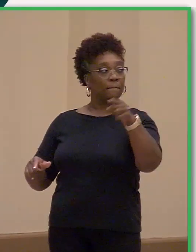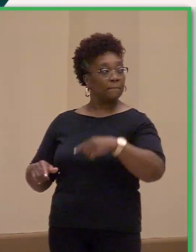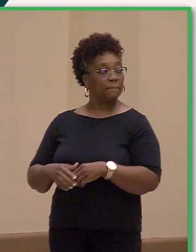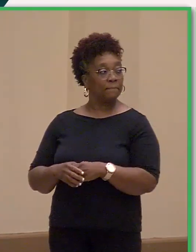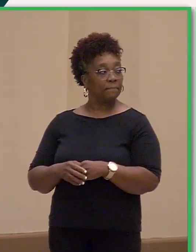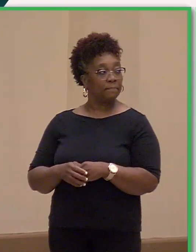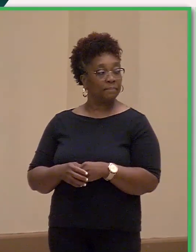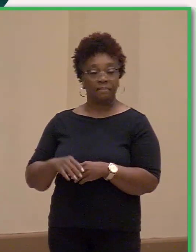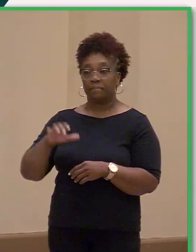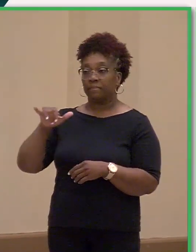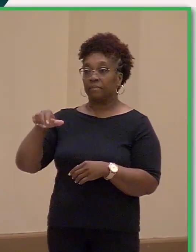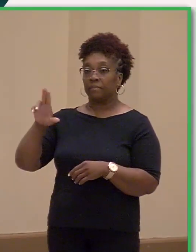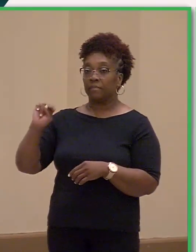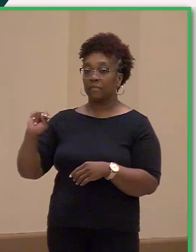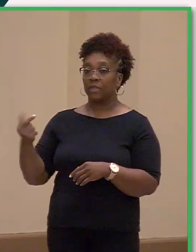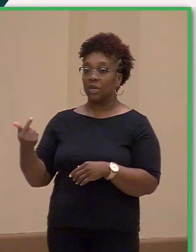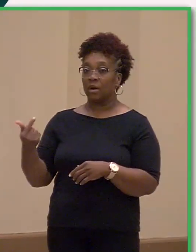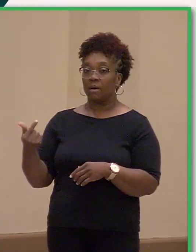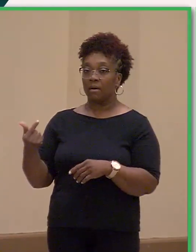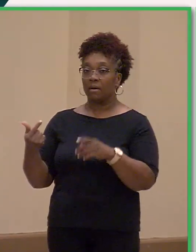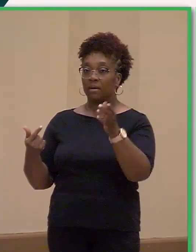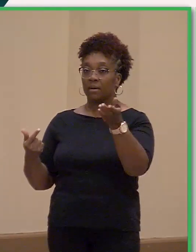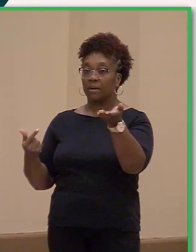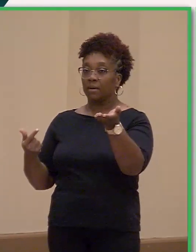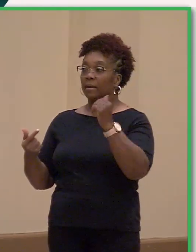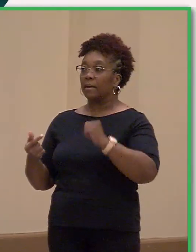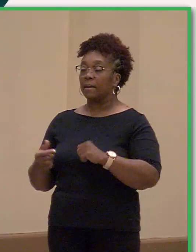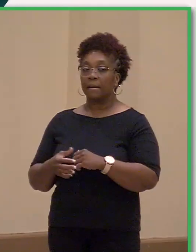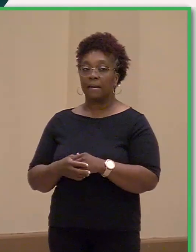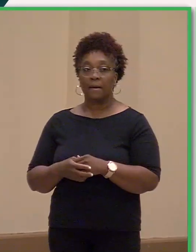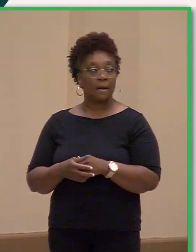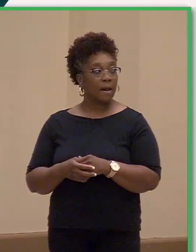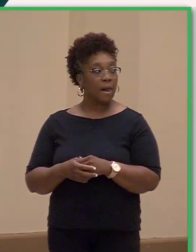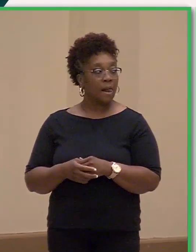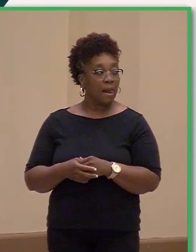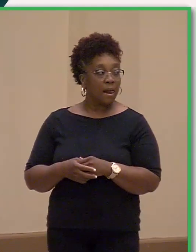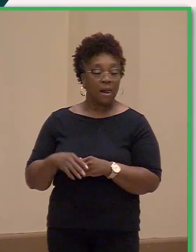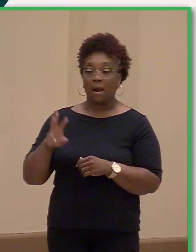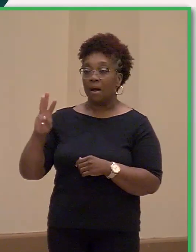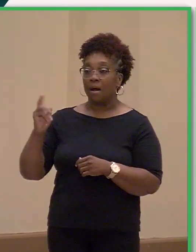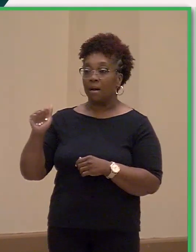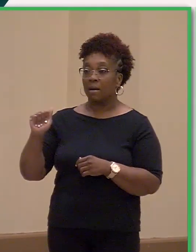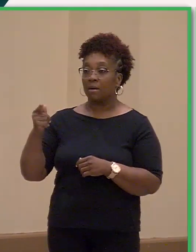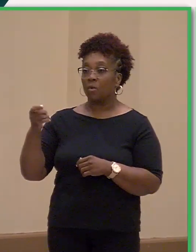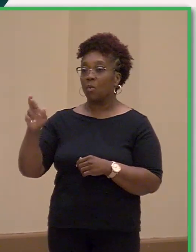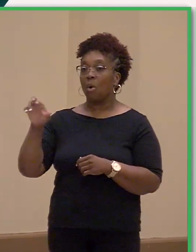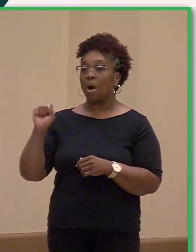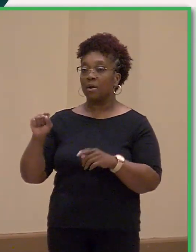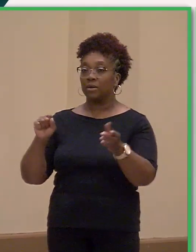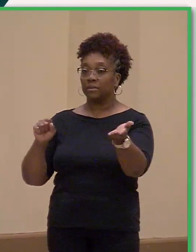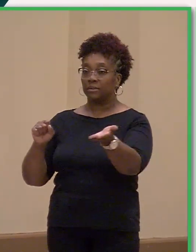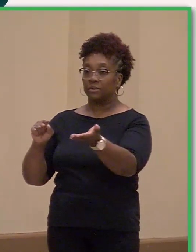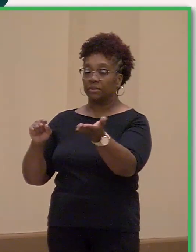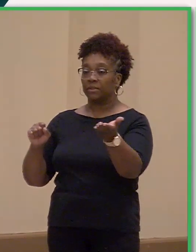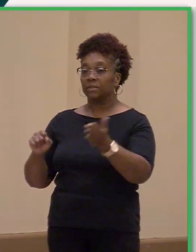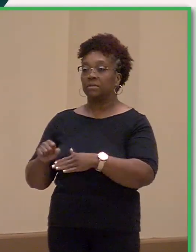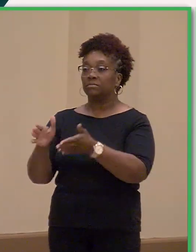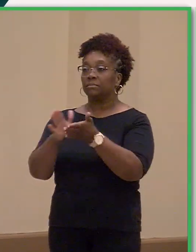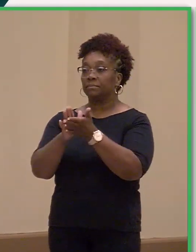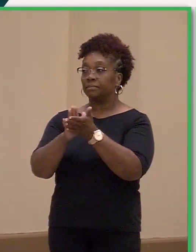Councilmember at Large Young staff. And Councilmember at Large Member Waters staff. All right, if we can give all of